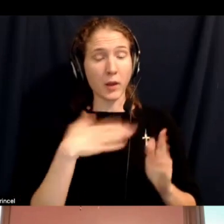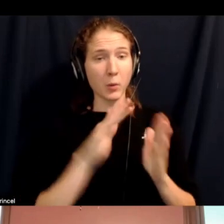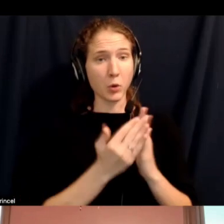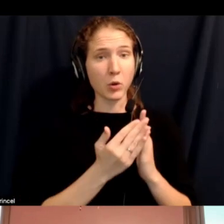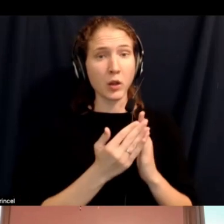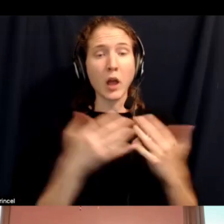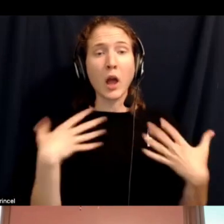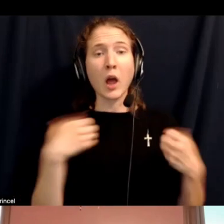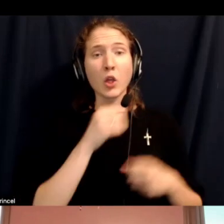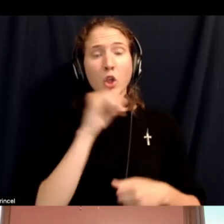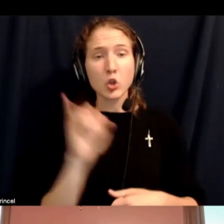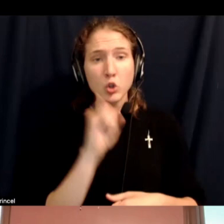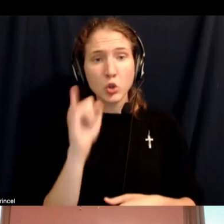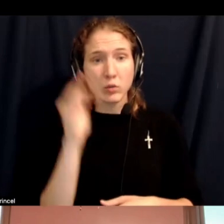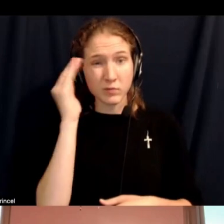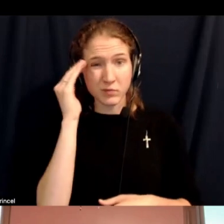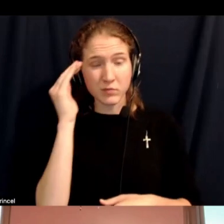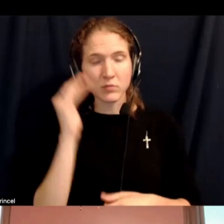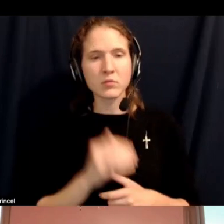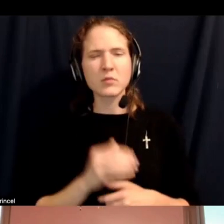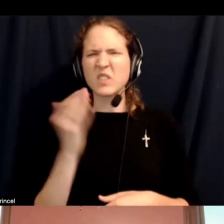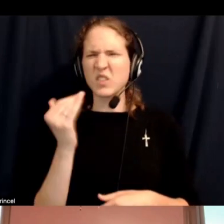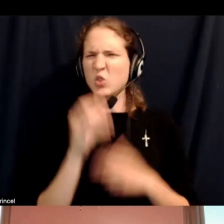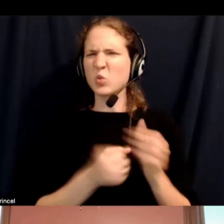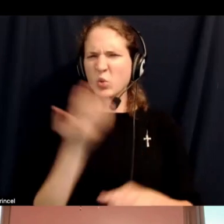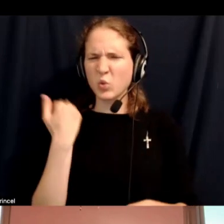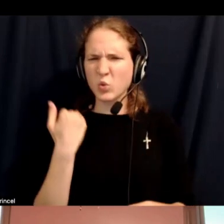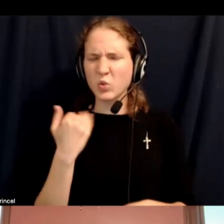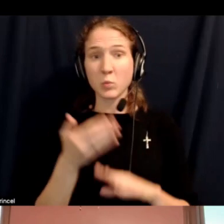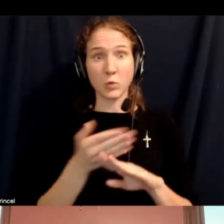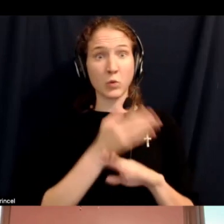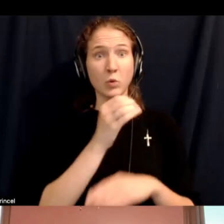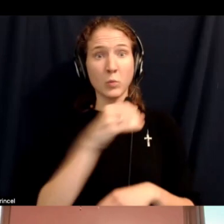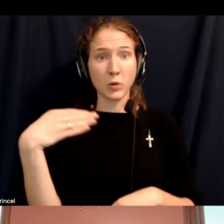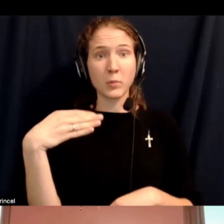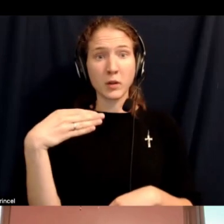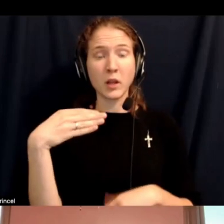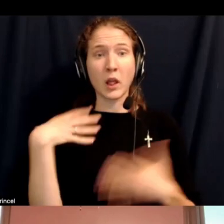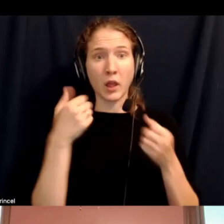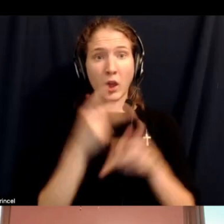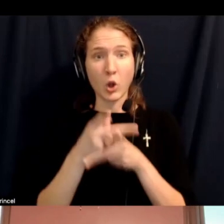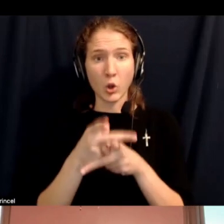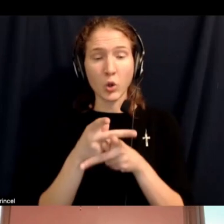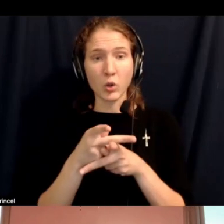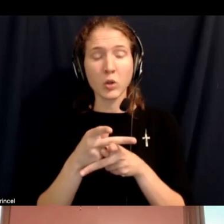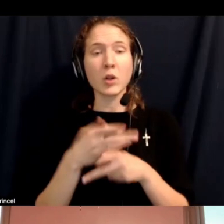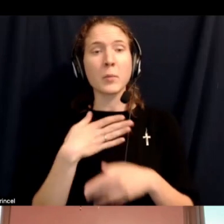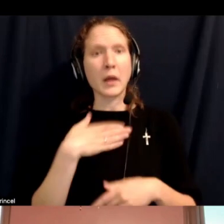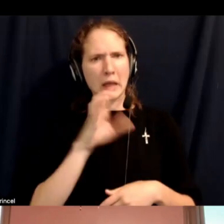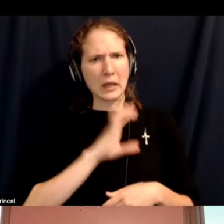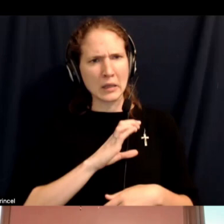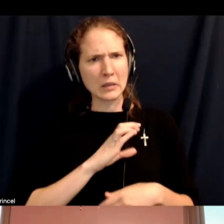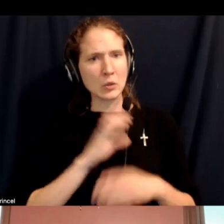health insurance, and this was about 15 years ago, before Obamacare. One of my characters runs into trouble by